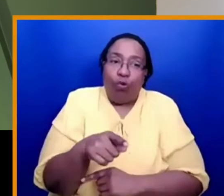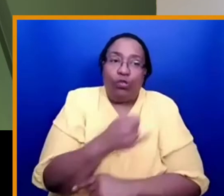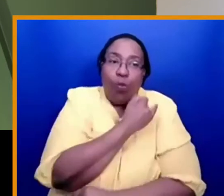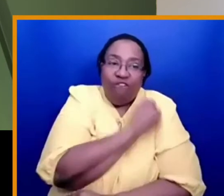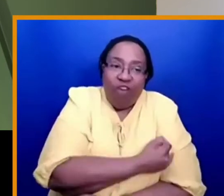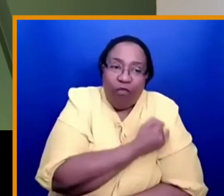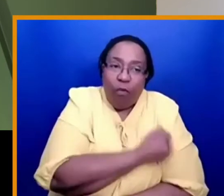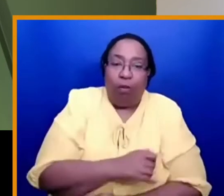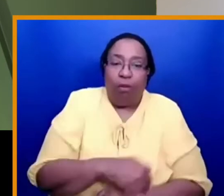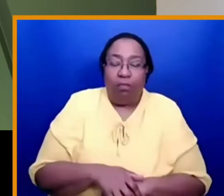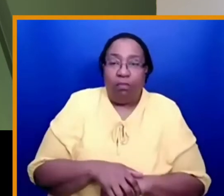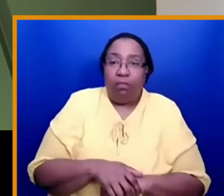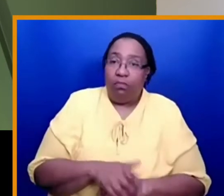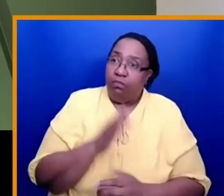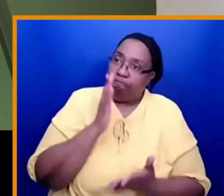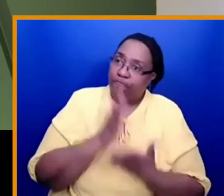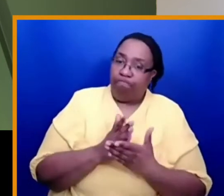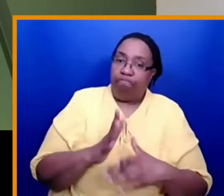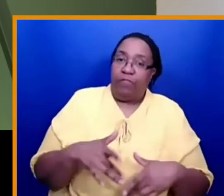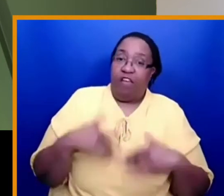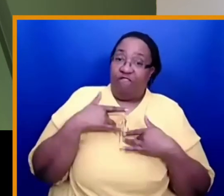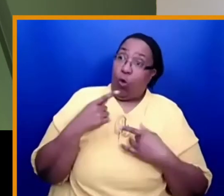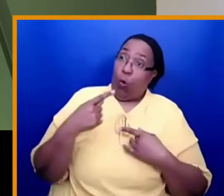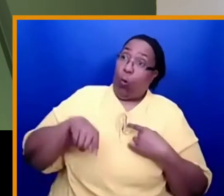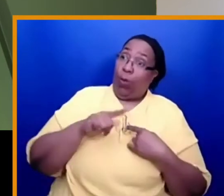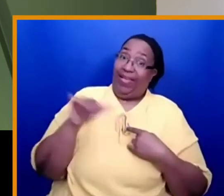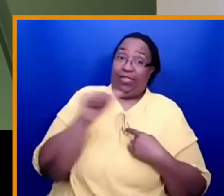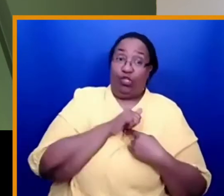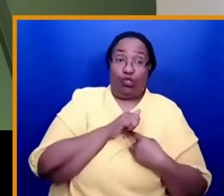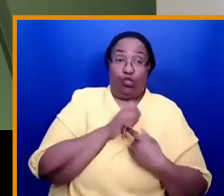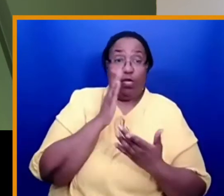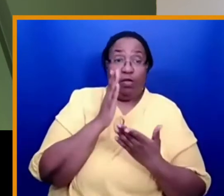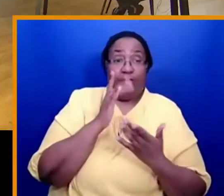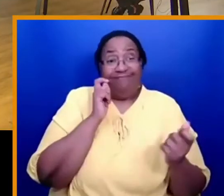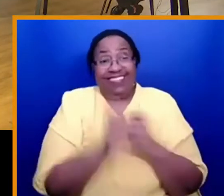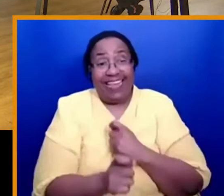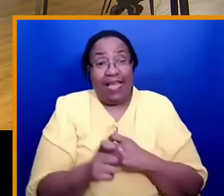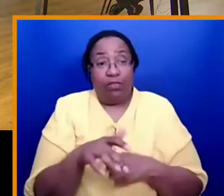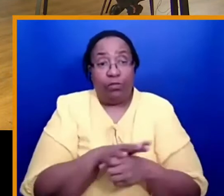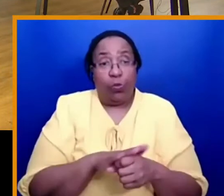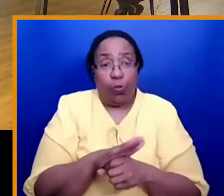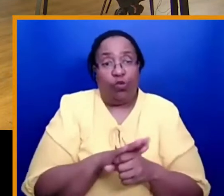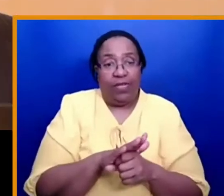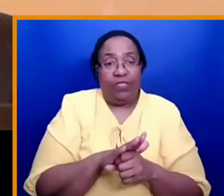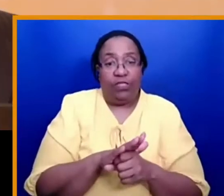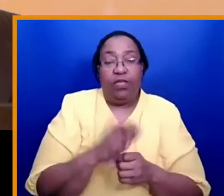steps needed to right these wrongs. Conference, I urge you to support the motion. Thank you.